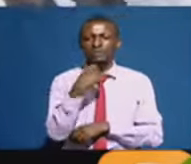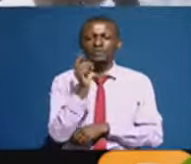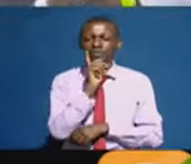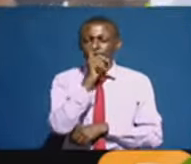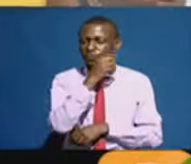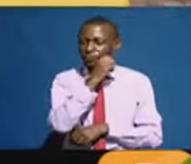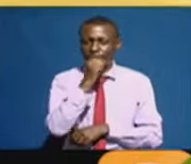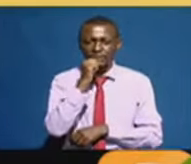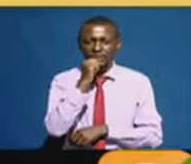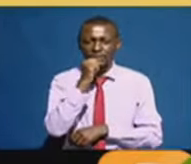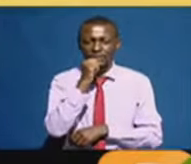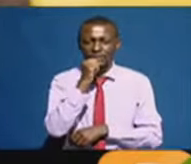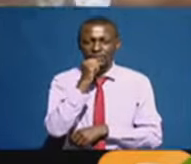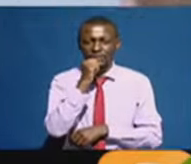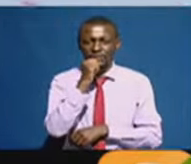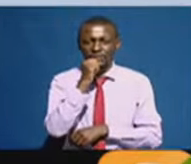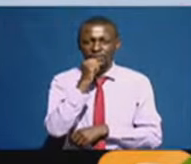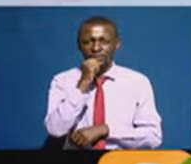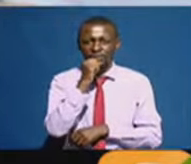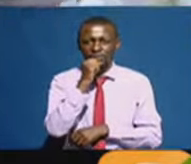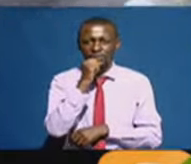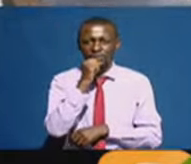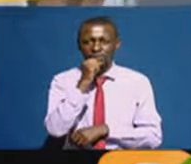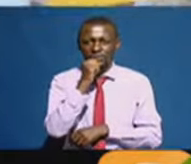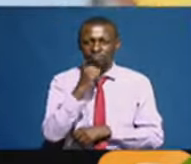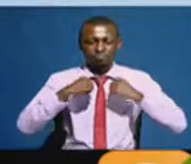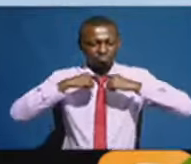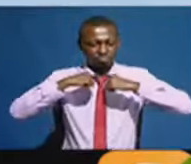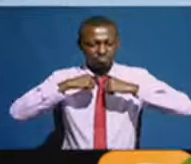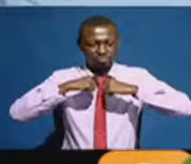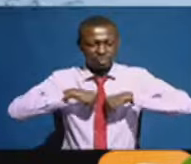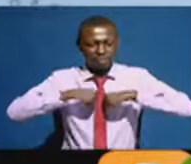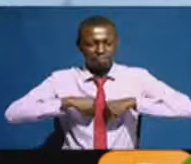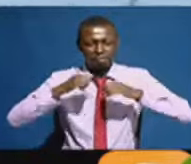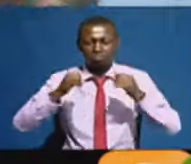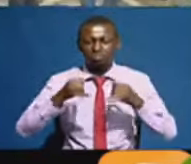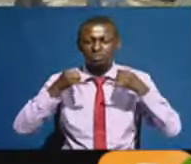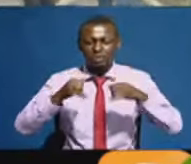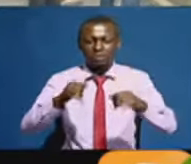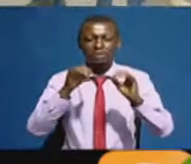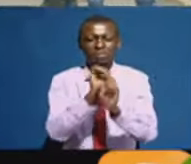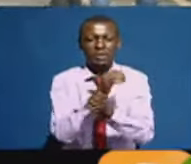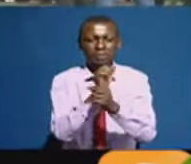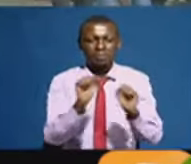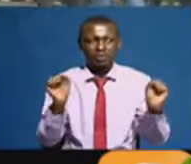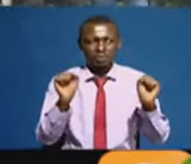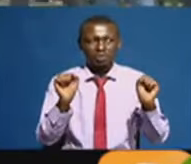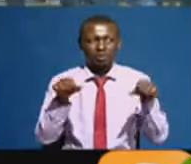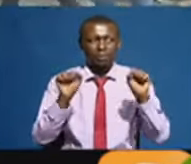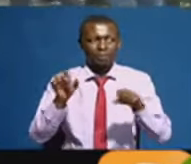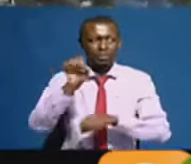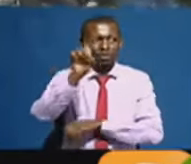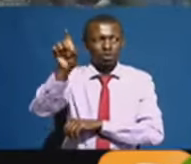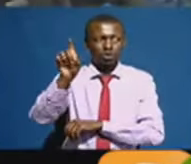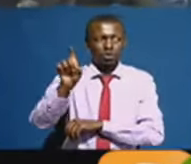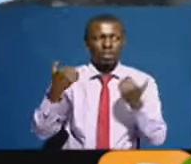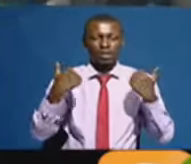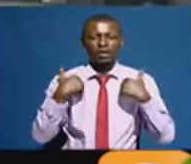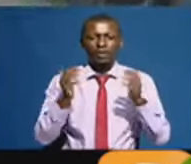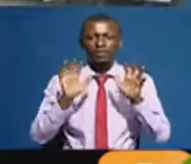the agreement is impossible to implement. Then it brings the question of